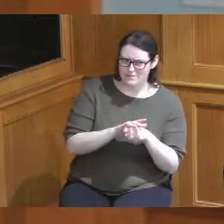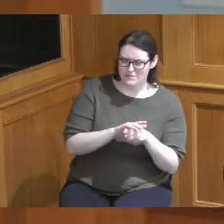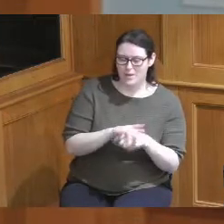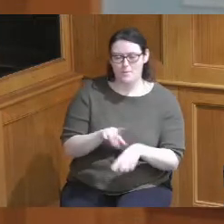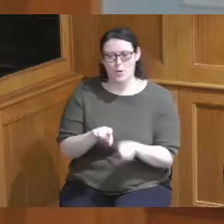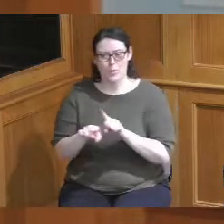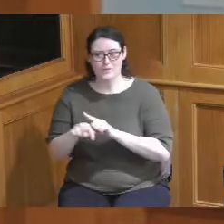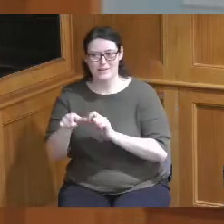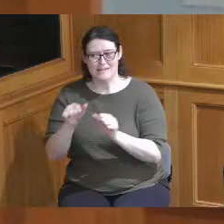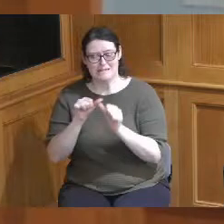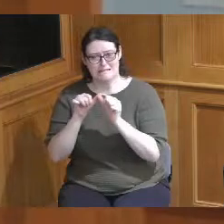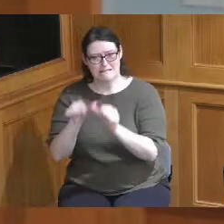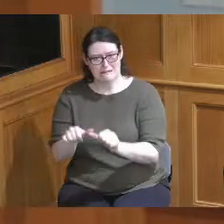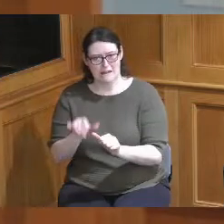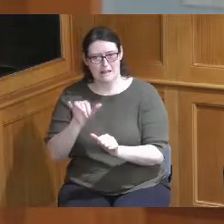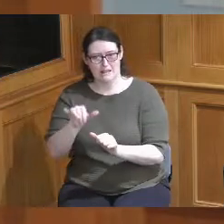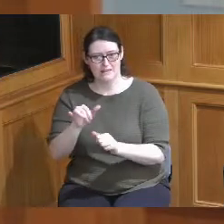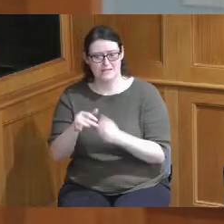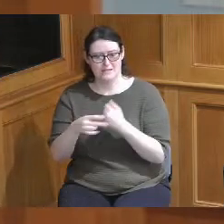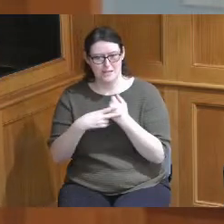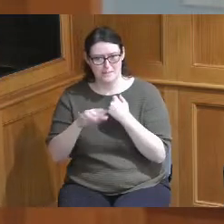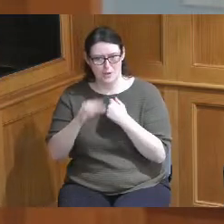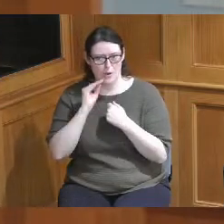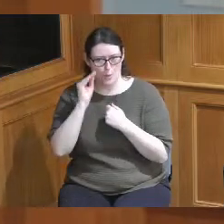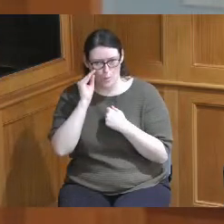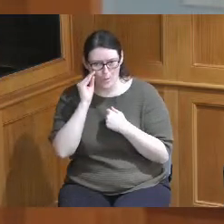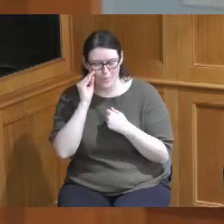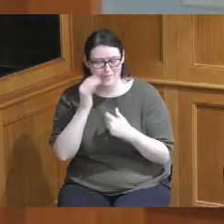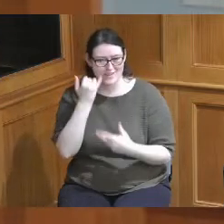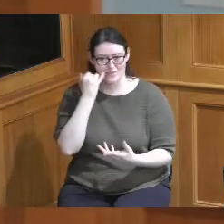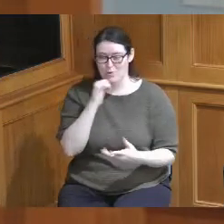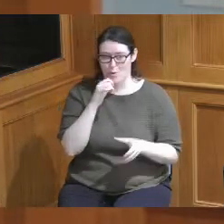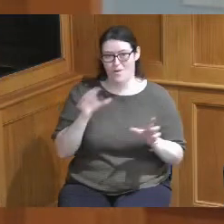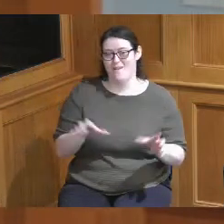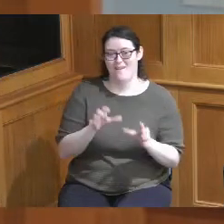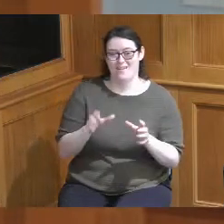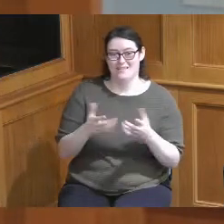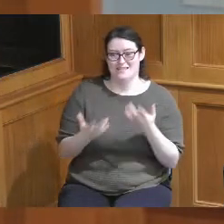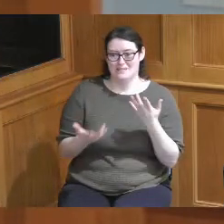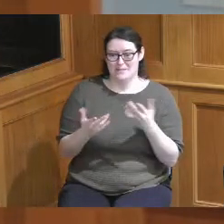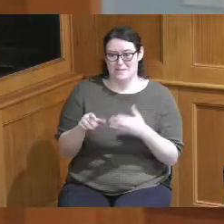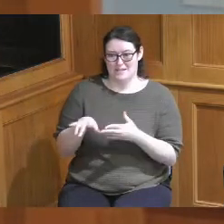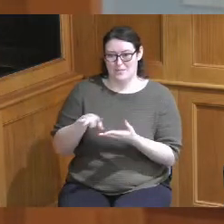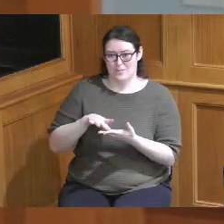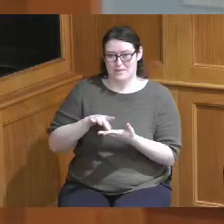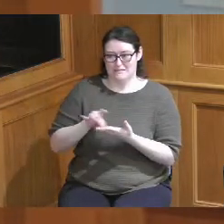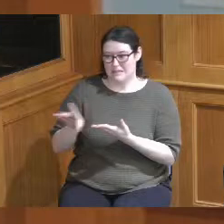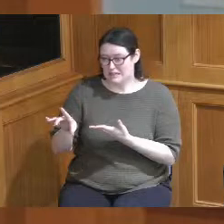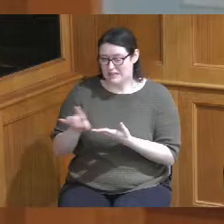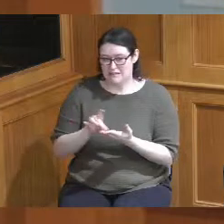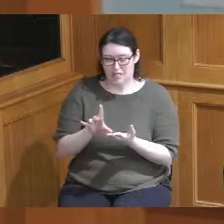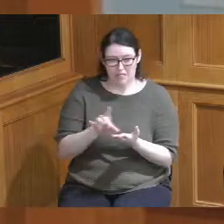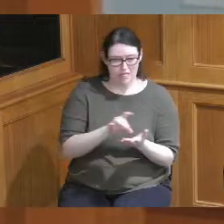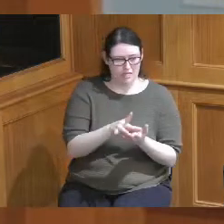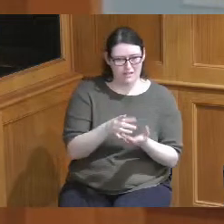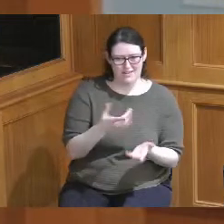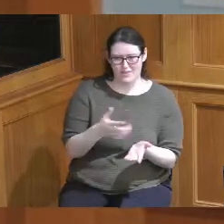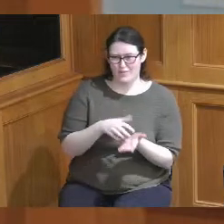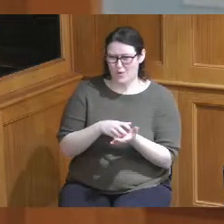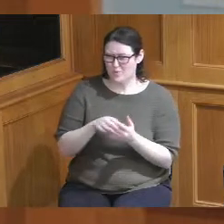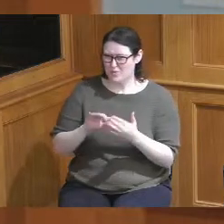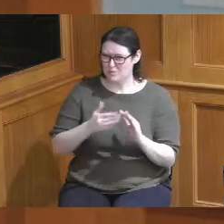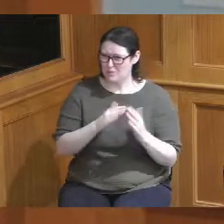in their homes. Failure to act risks the displacement of these vulnerable communities